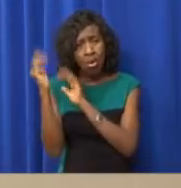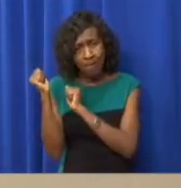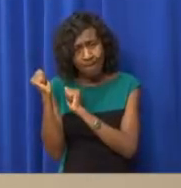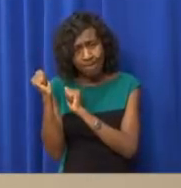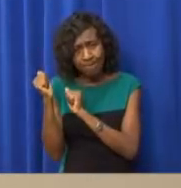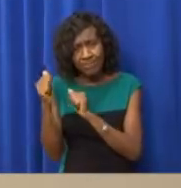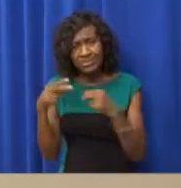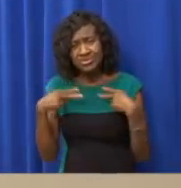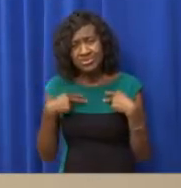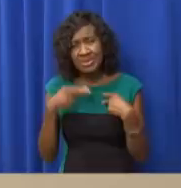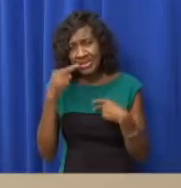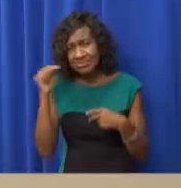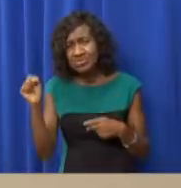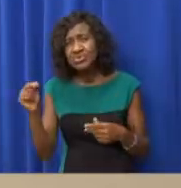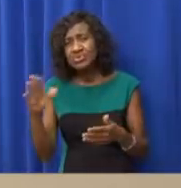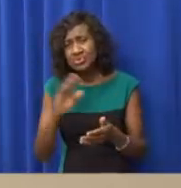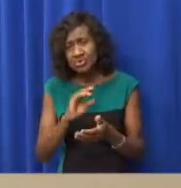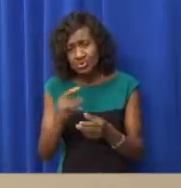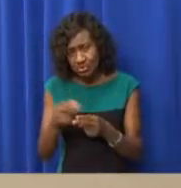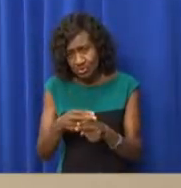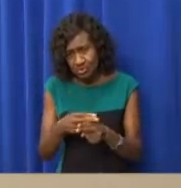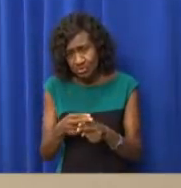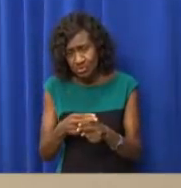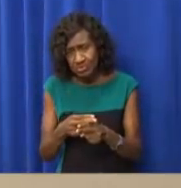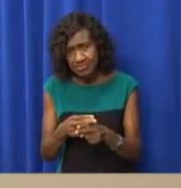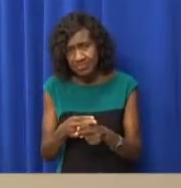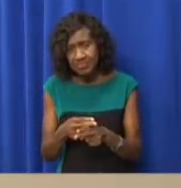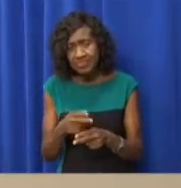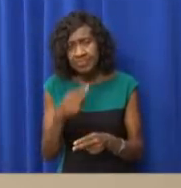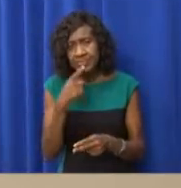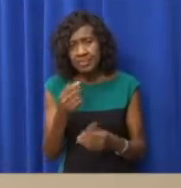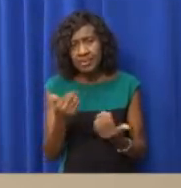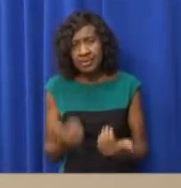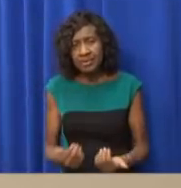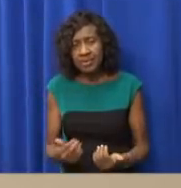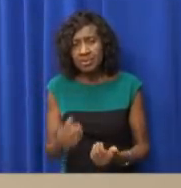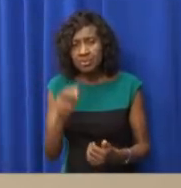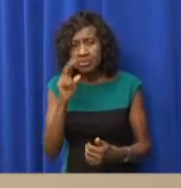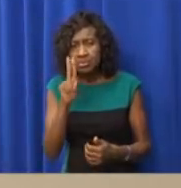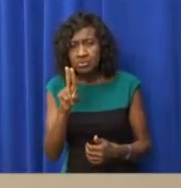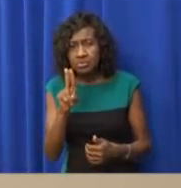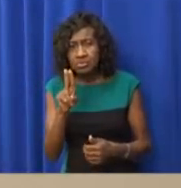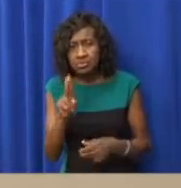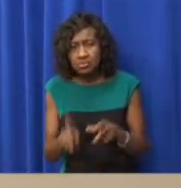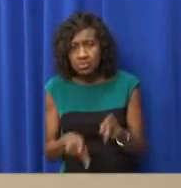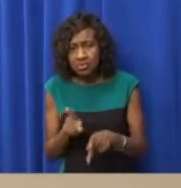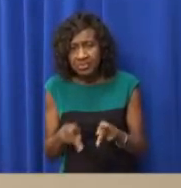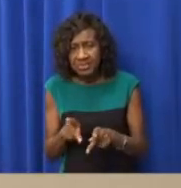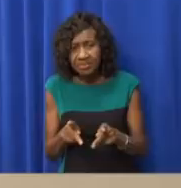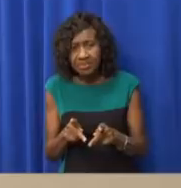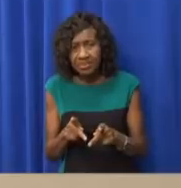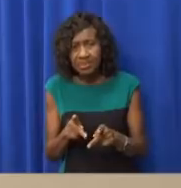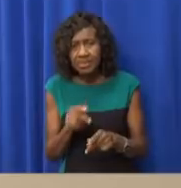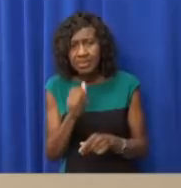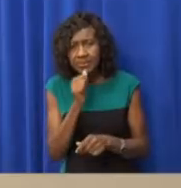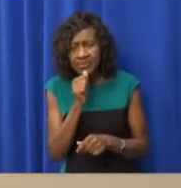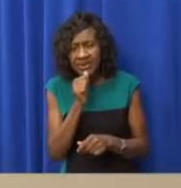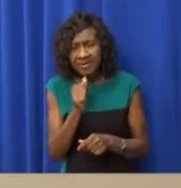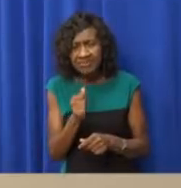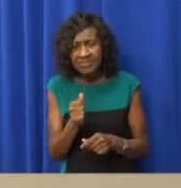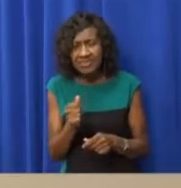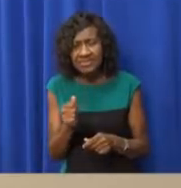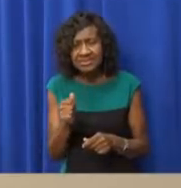news on that soon. And then I just want to flag that there are two private individuals organising flights. The first one